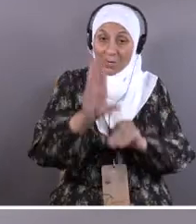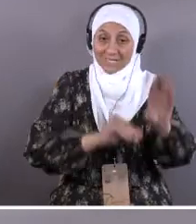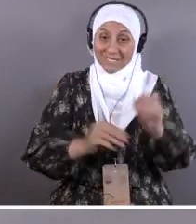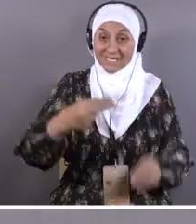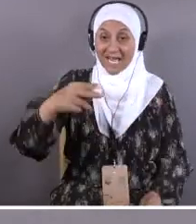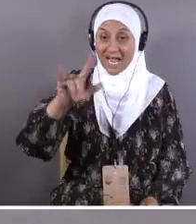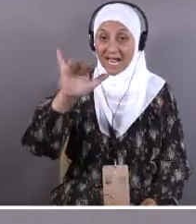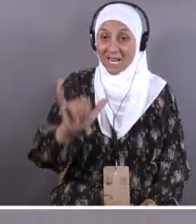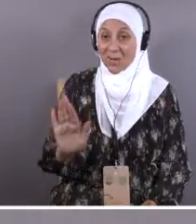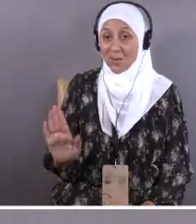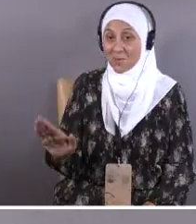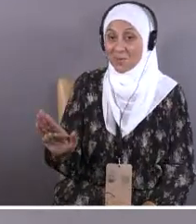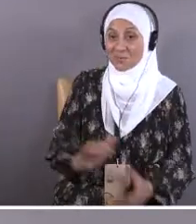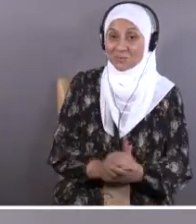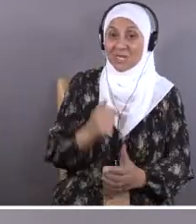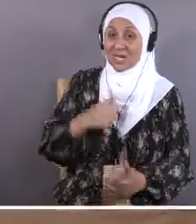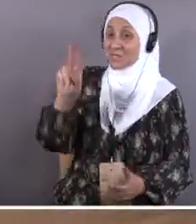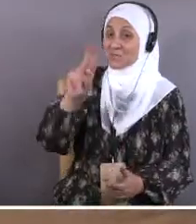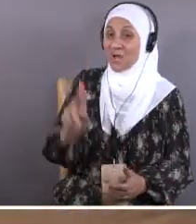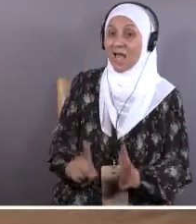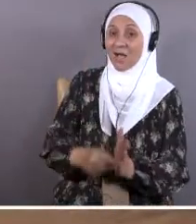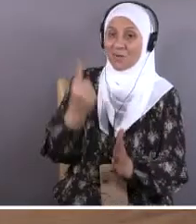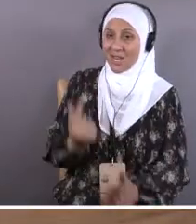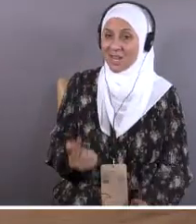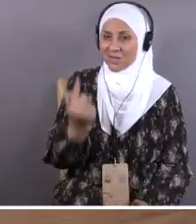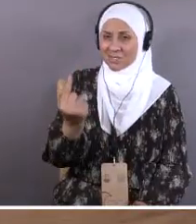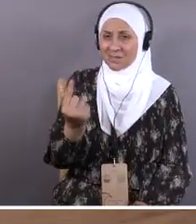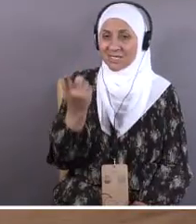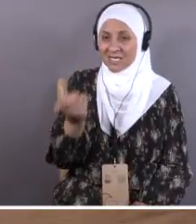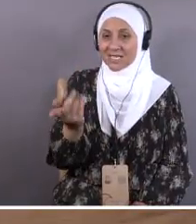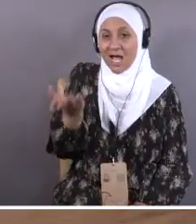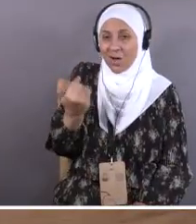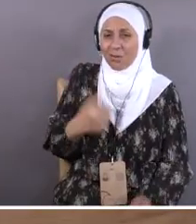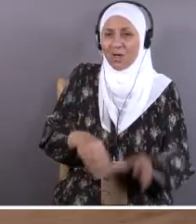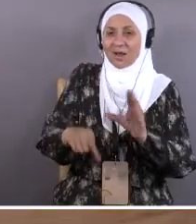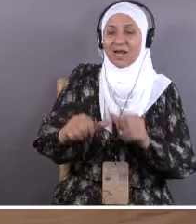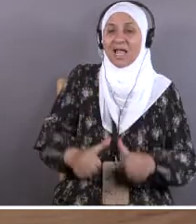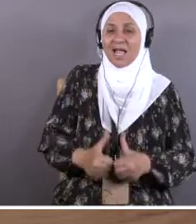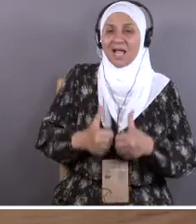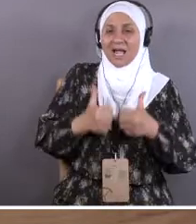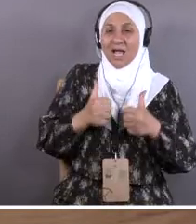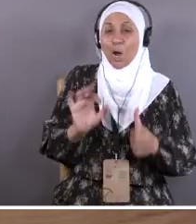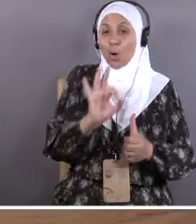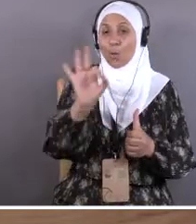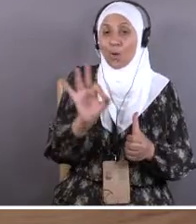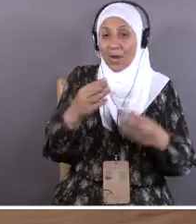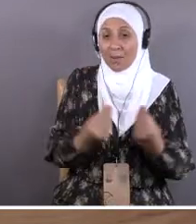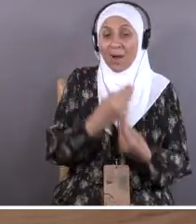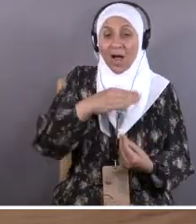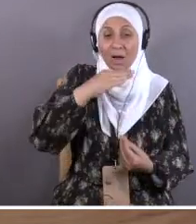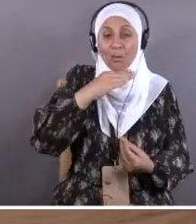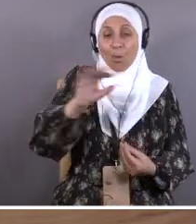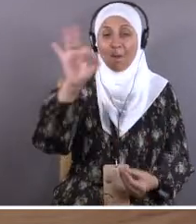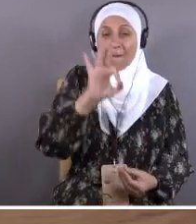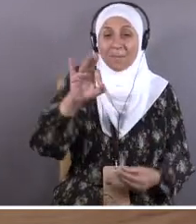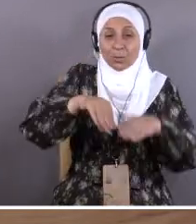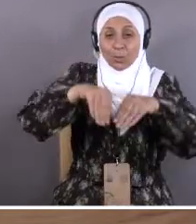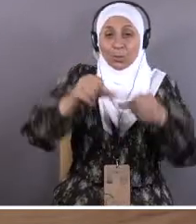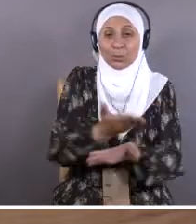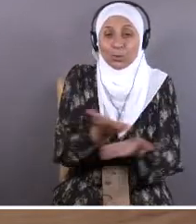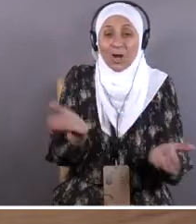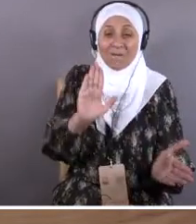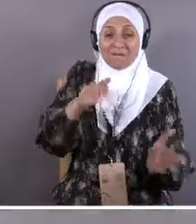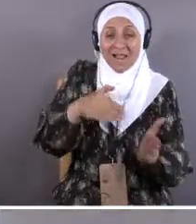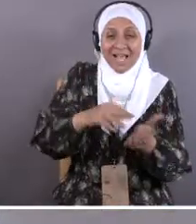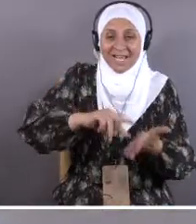What is beautiful about Ali's story and the beginning of our question, you have lived in the desert